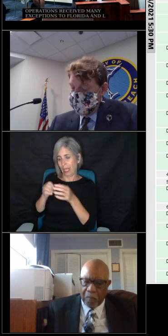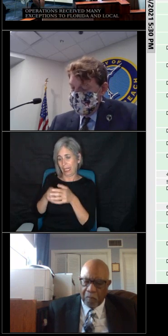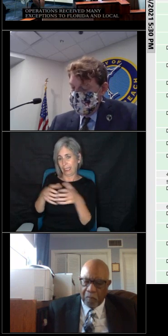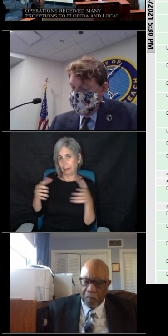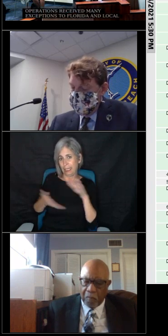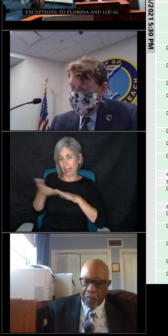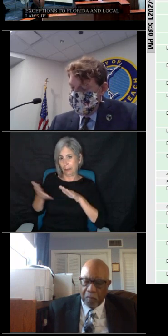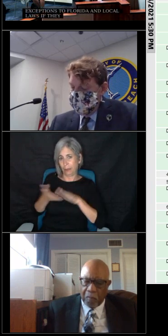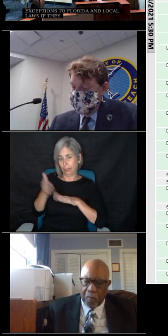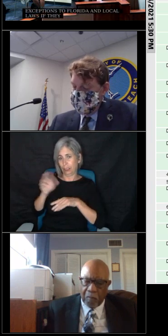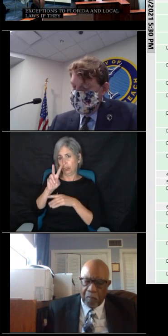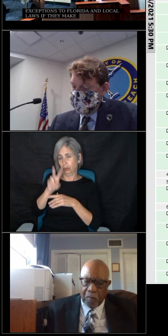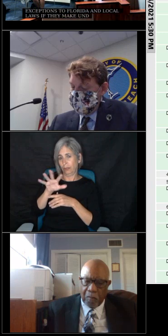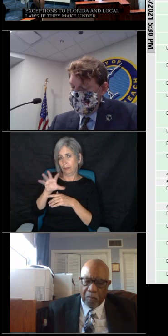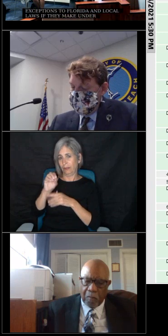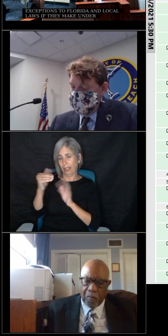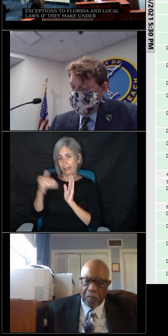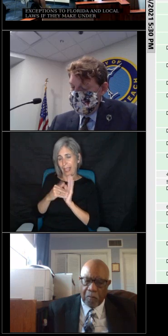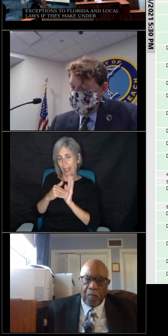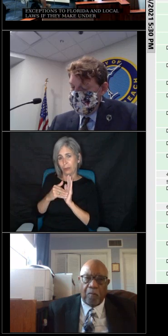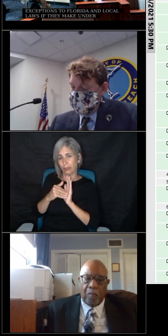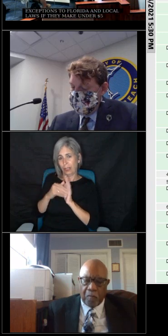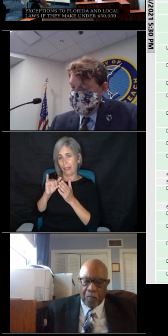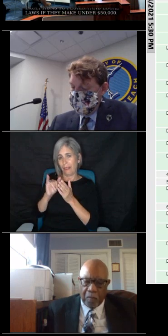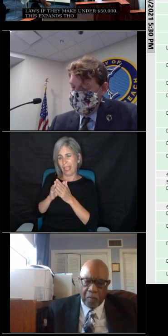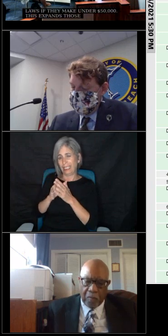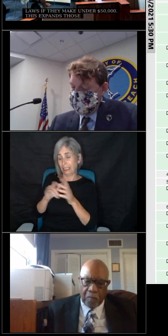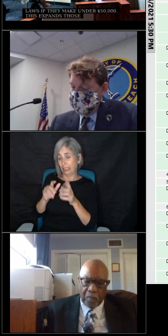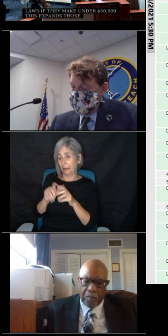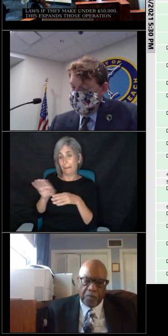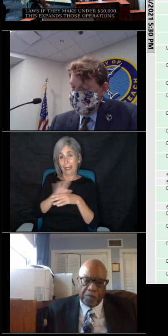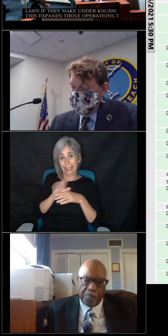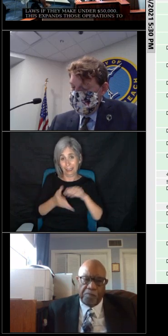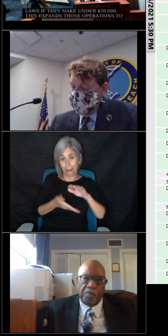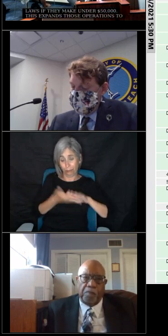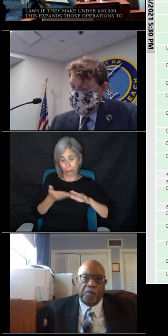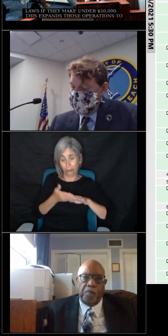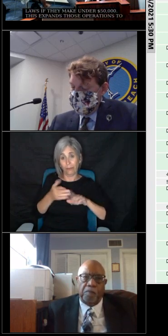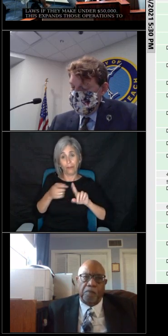operations to 250,000, which is a substantial business being run at